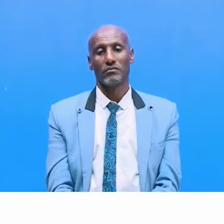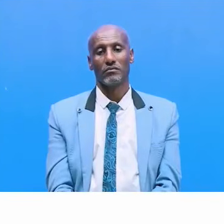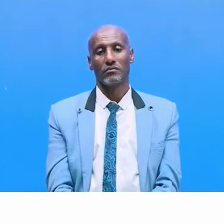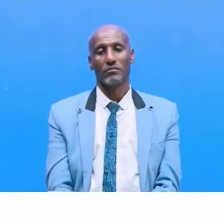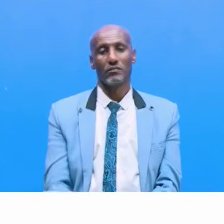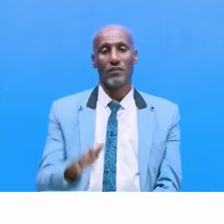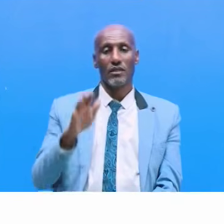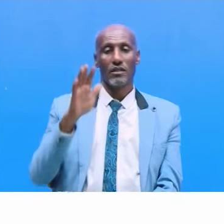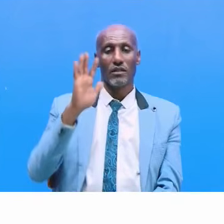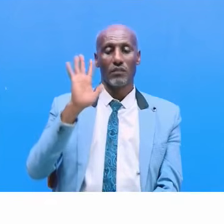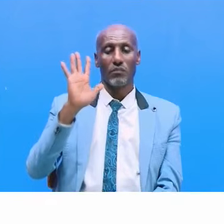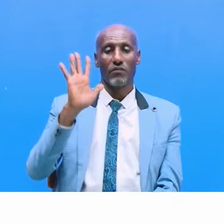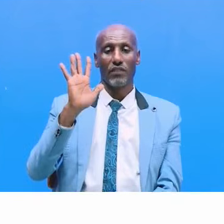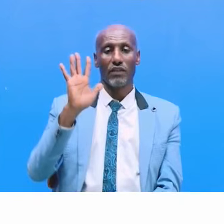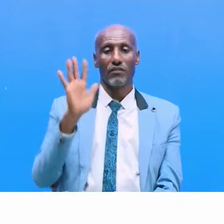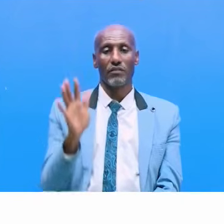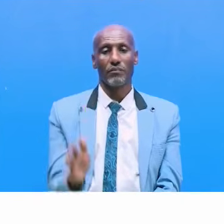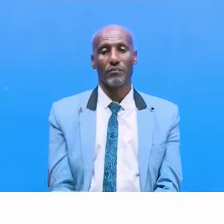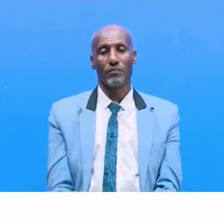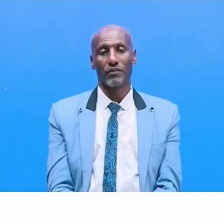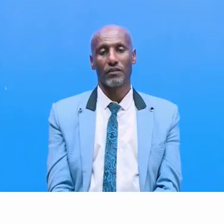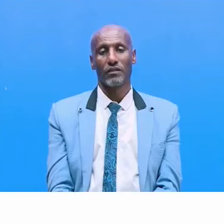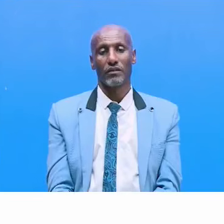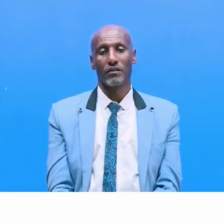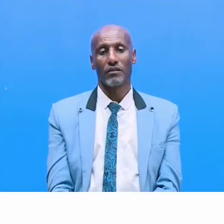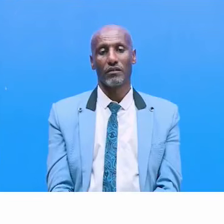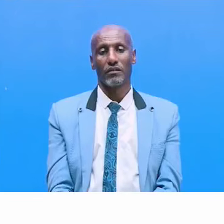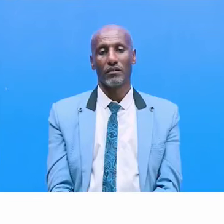Question number 5.